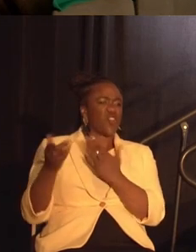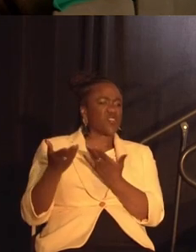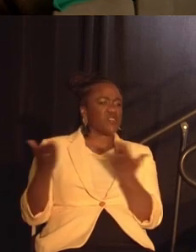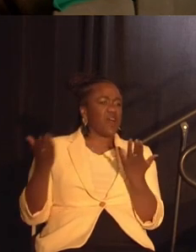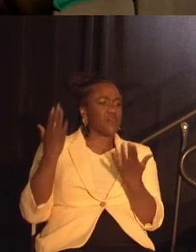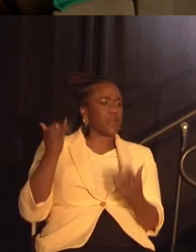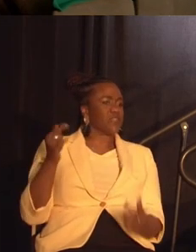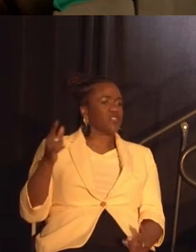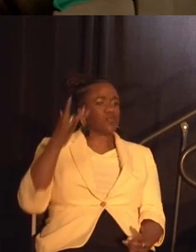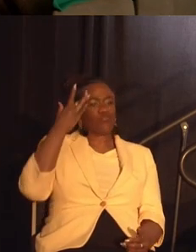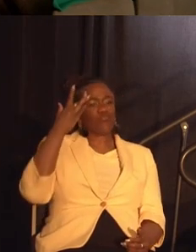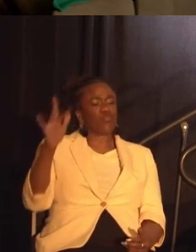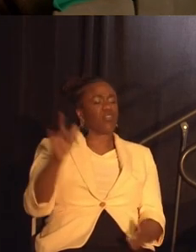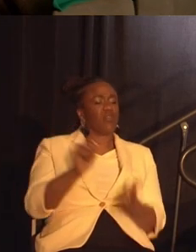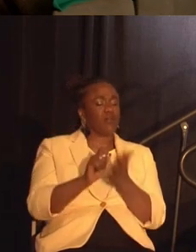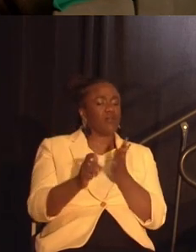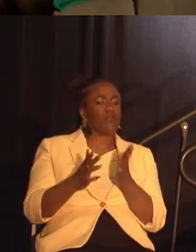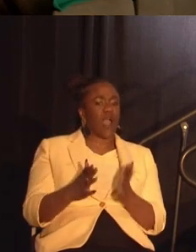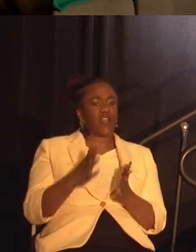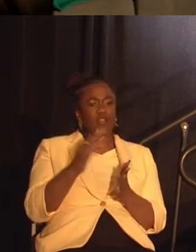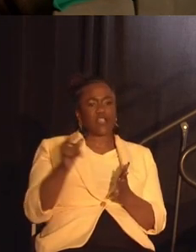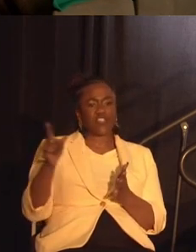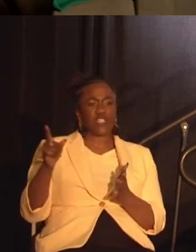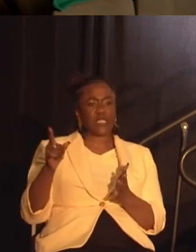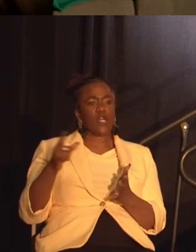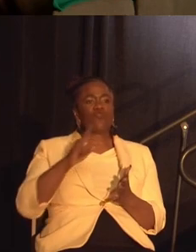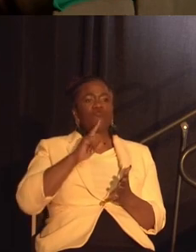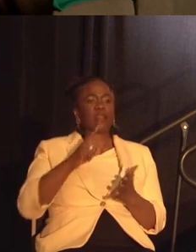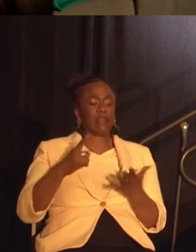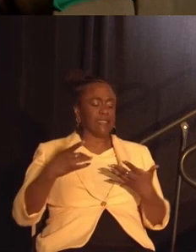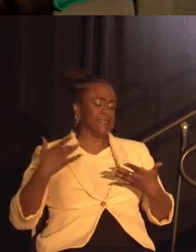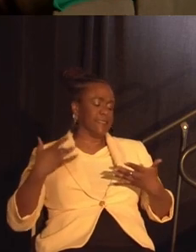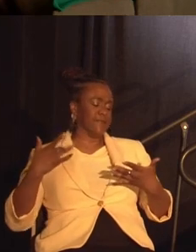just a brilliant writer and a brilliant, like, feeler.